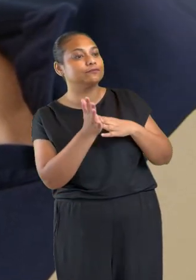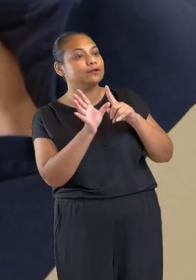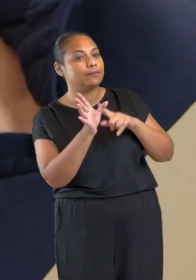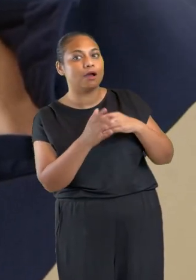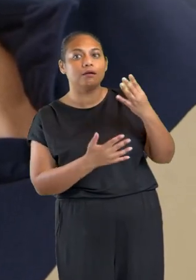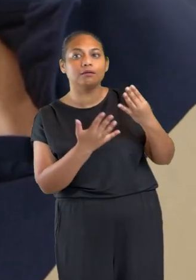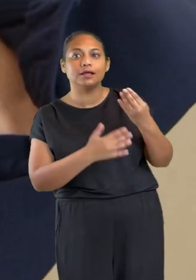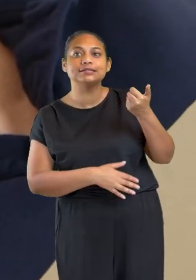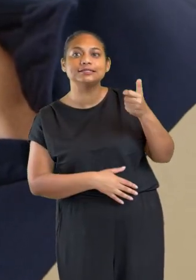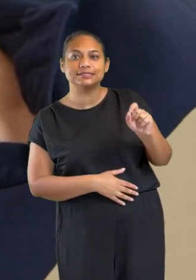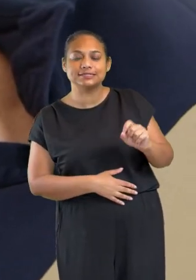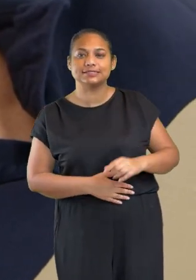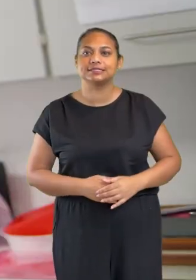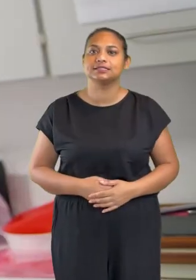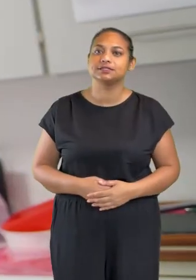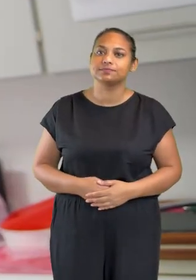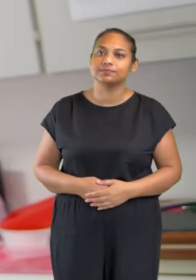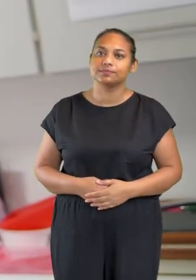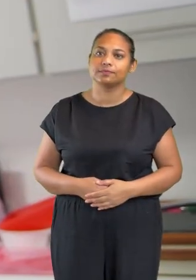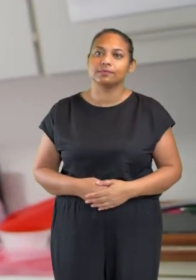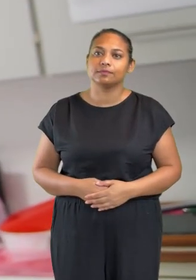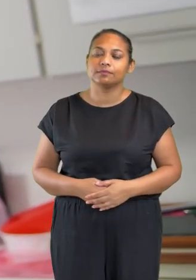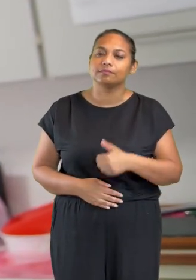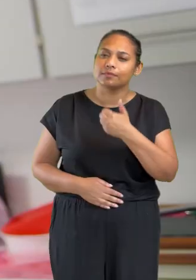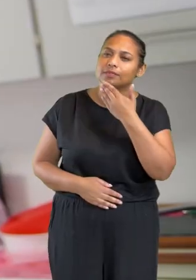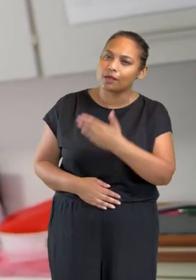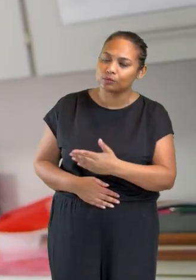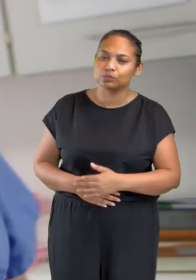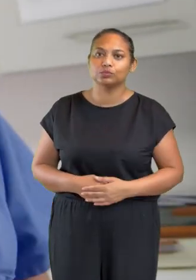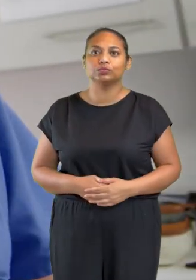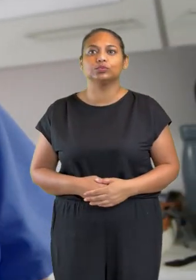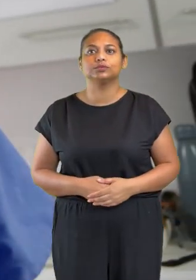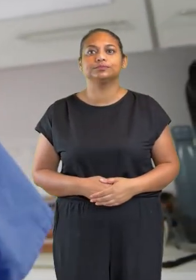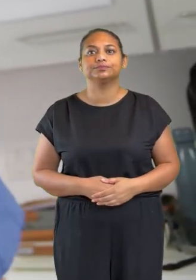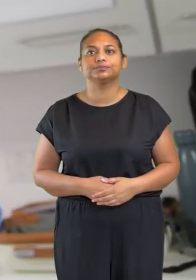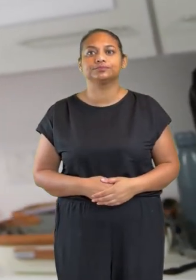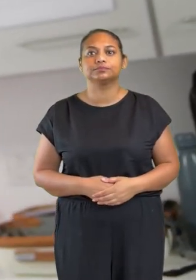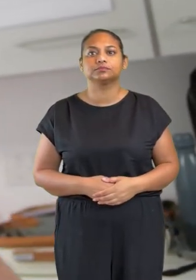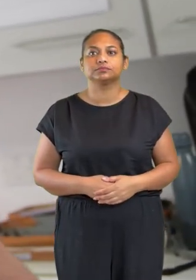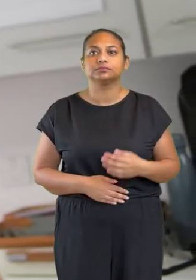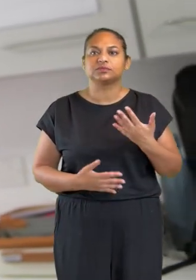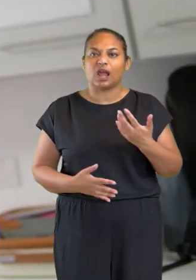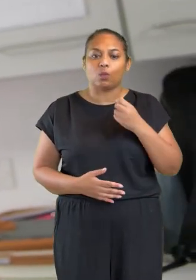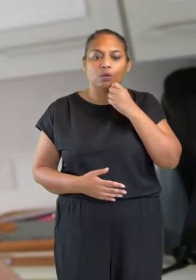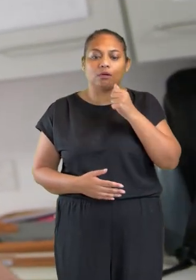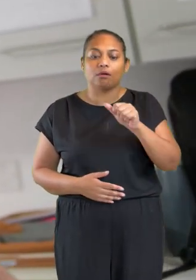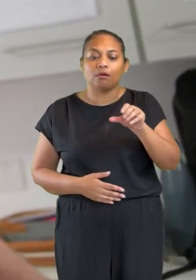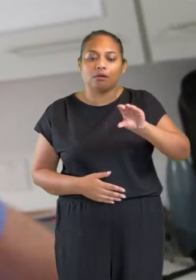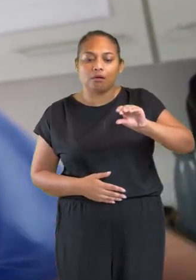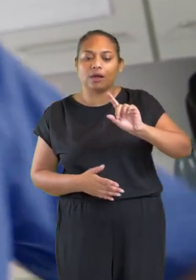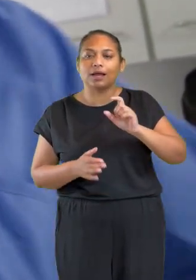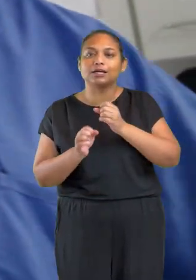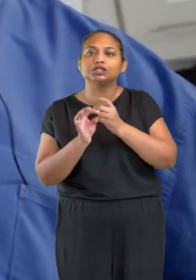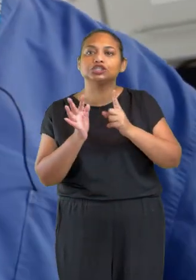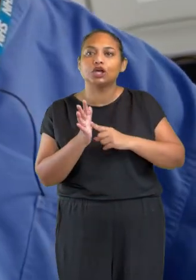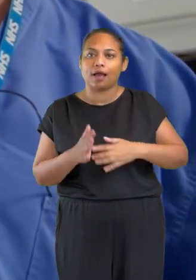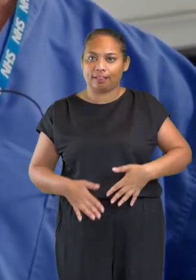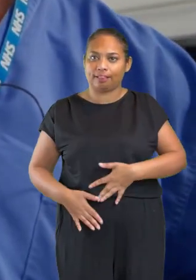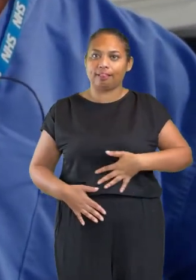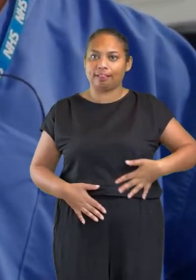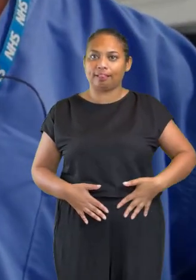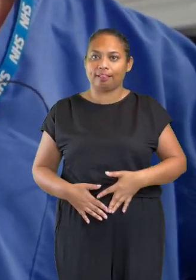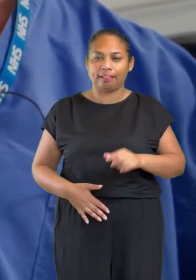May, 1960. Okay, thank you. Right, I'm just now going to put a little bit of gel on your